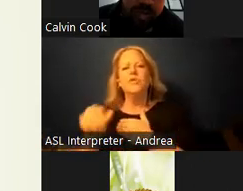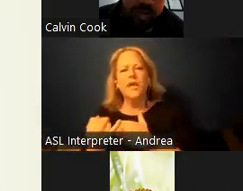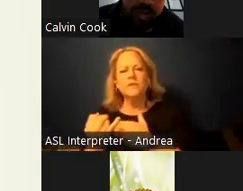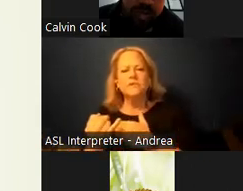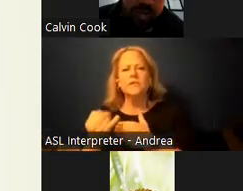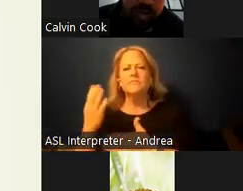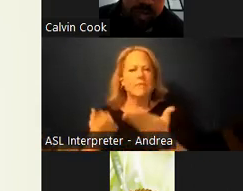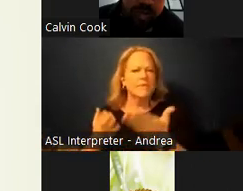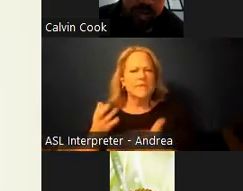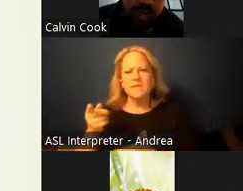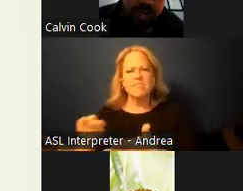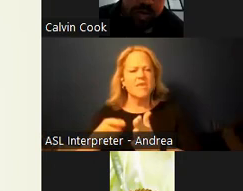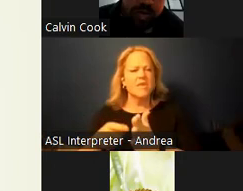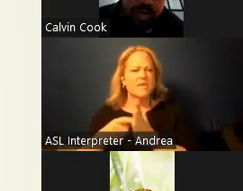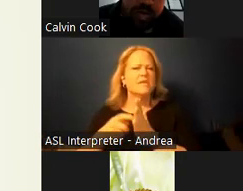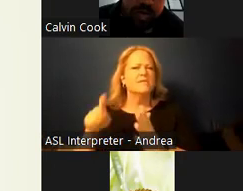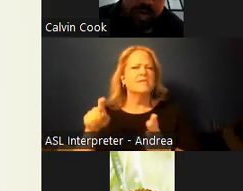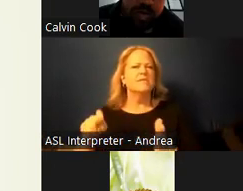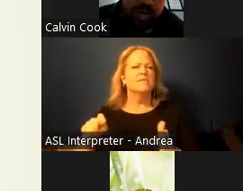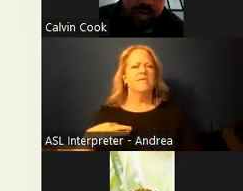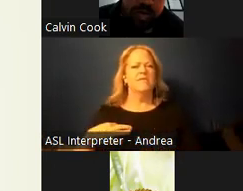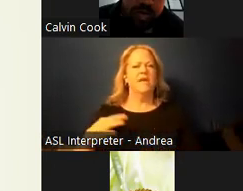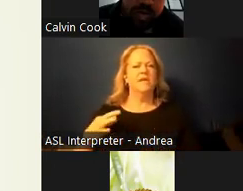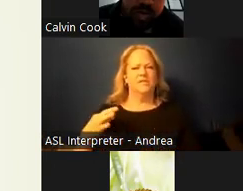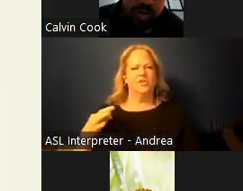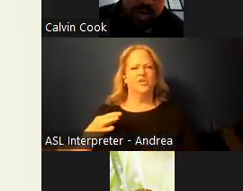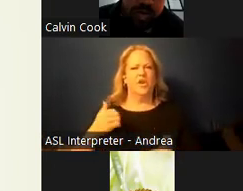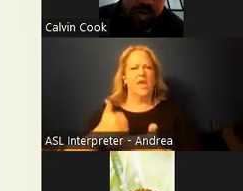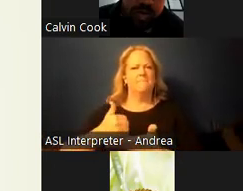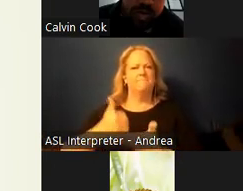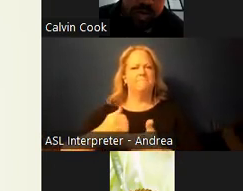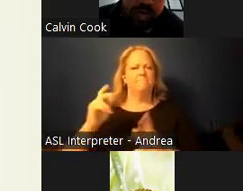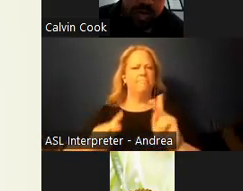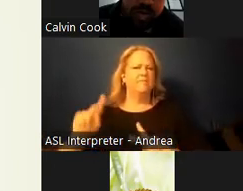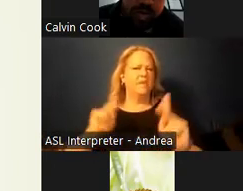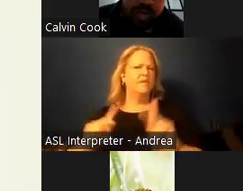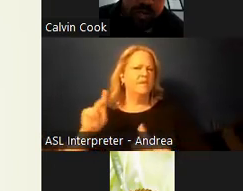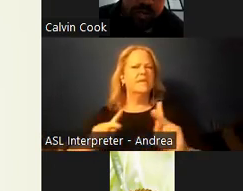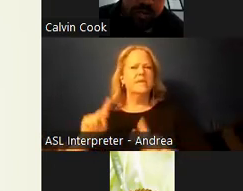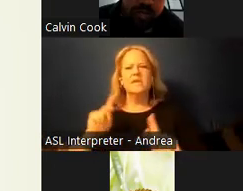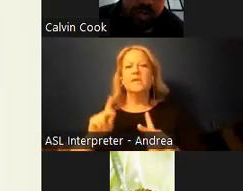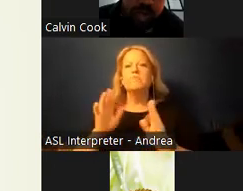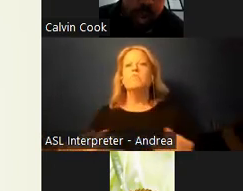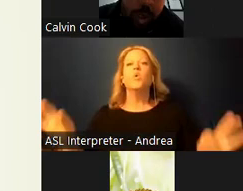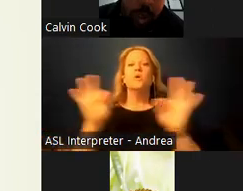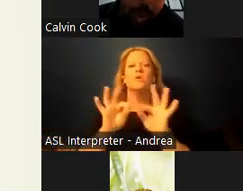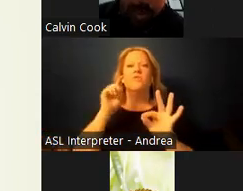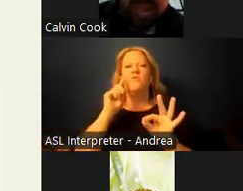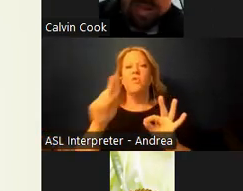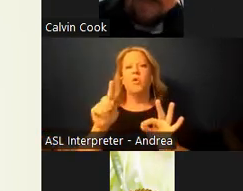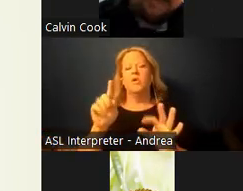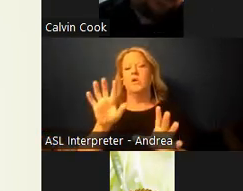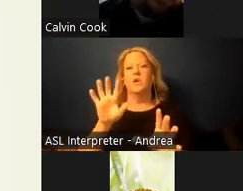some volunteers. What's important is to get involved in the things that you